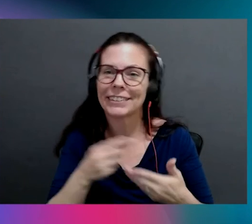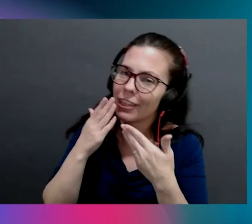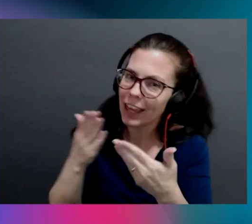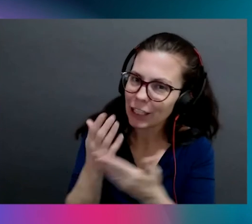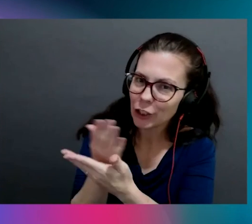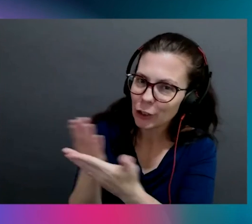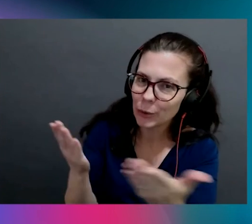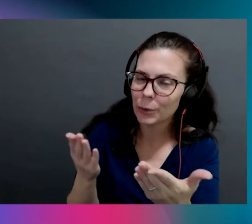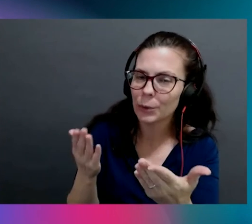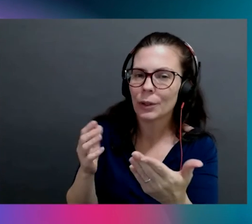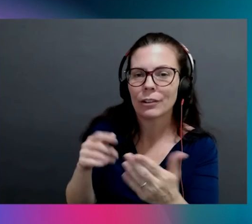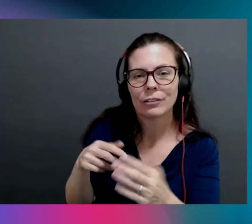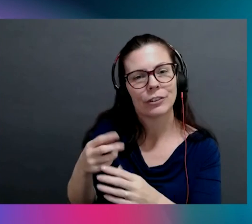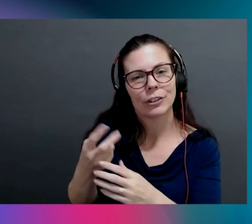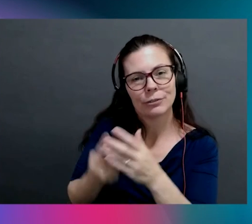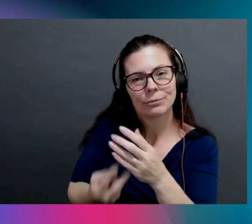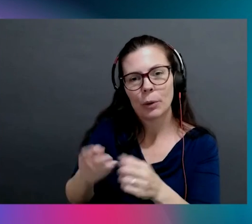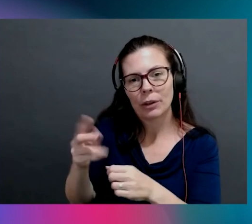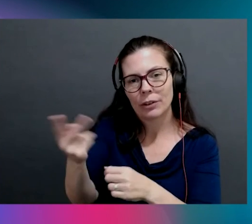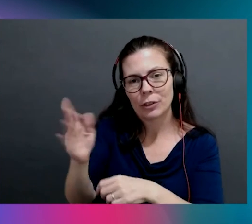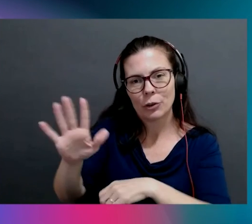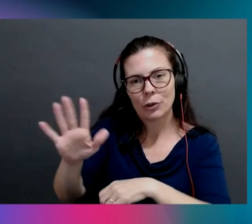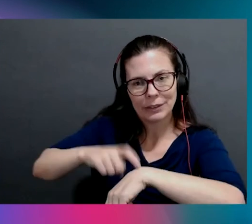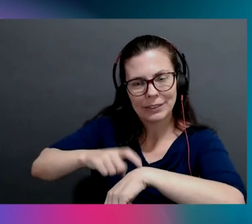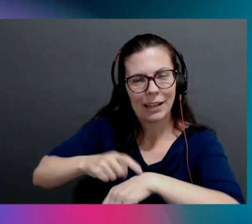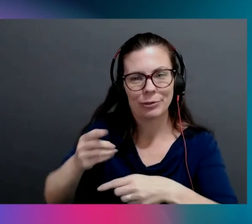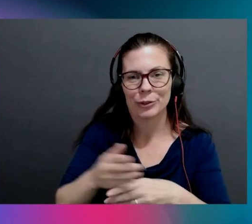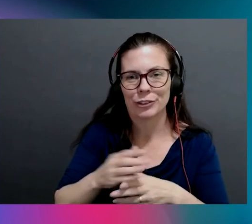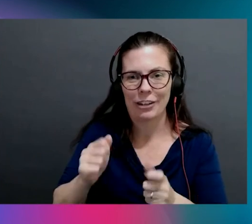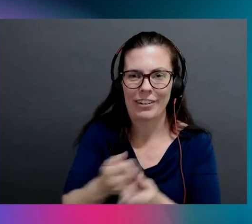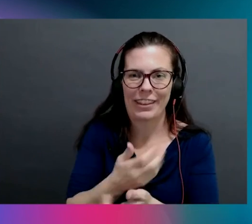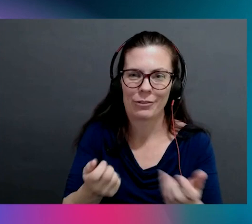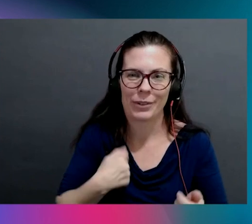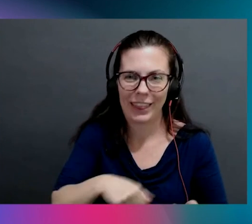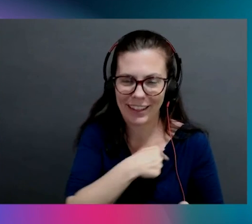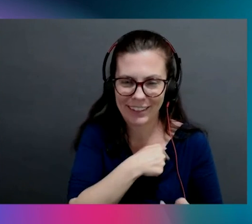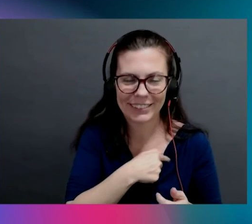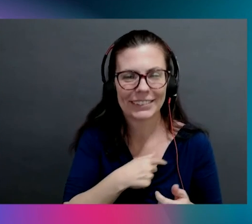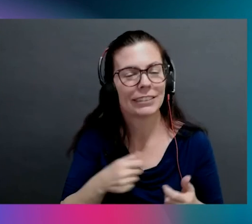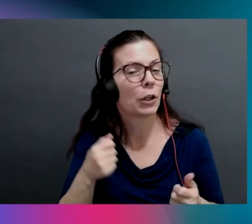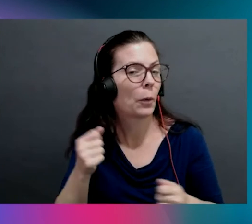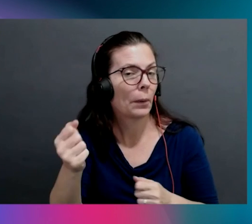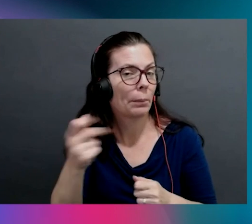and Matt, for your time and sharing all of this with us. We will be right